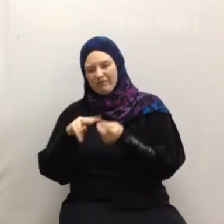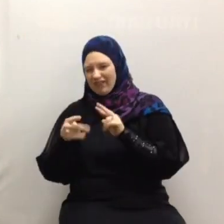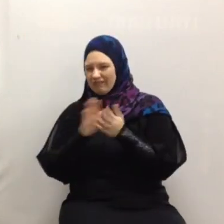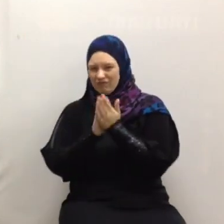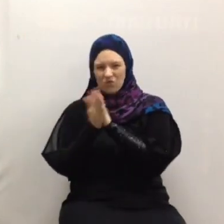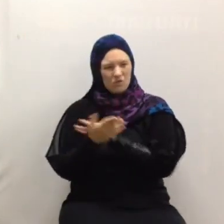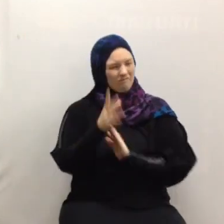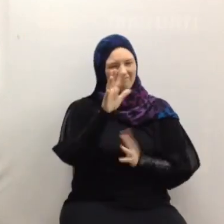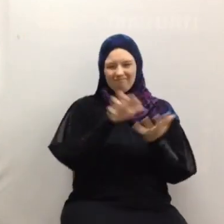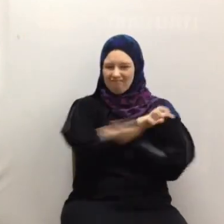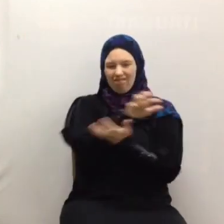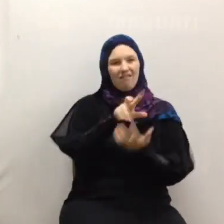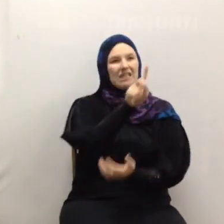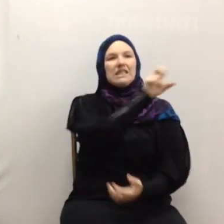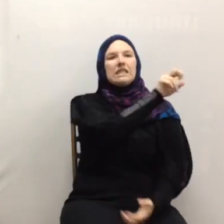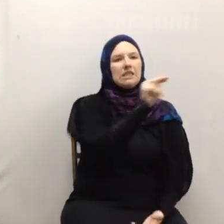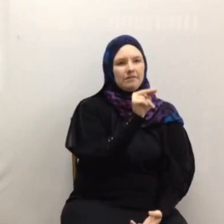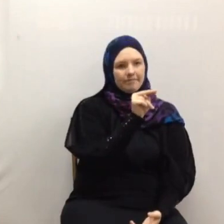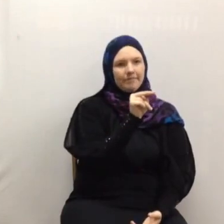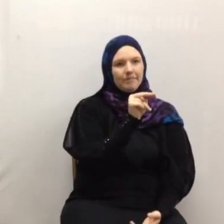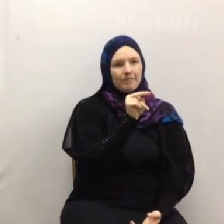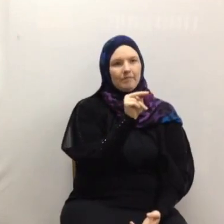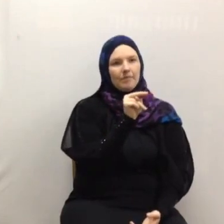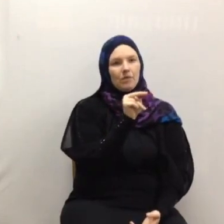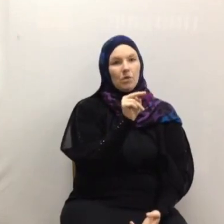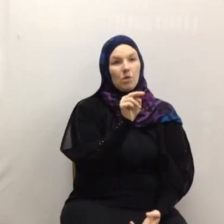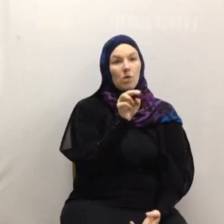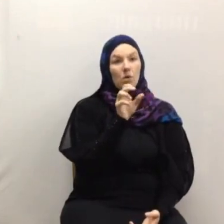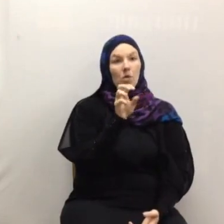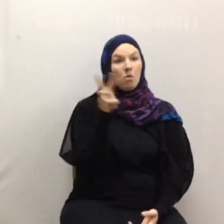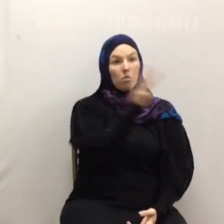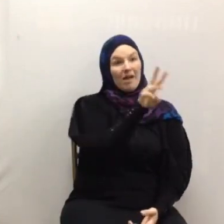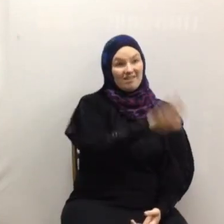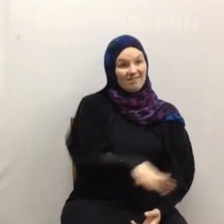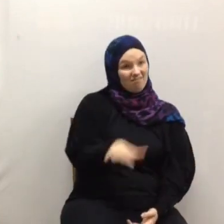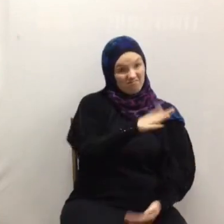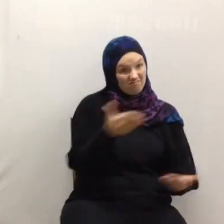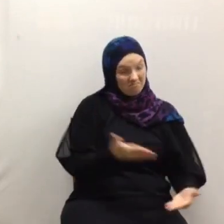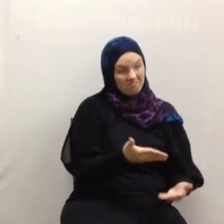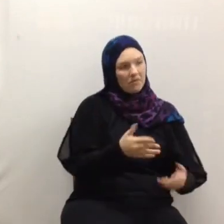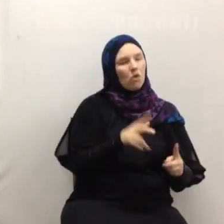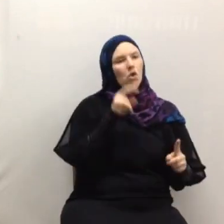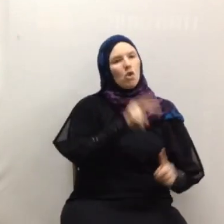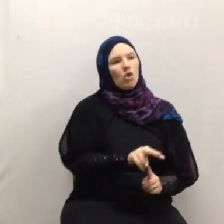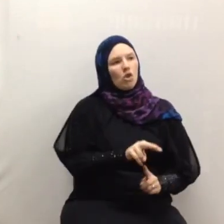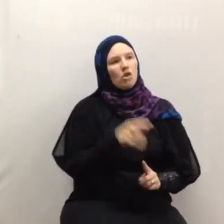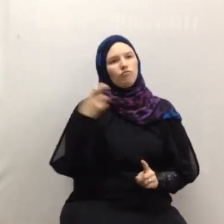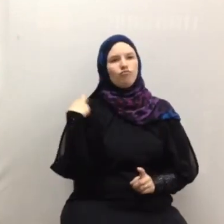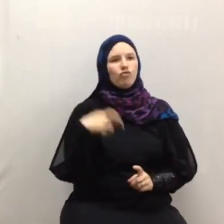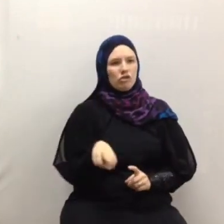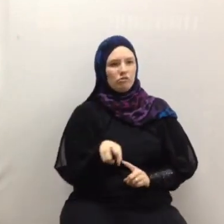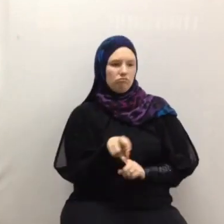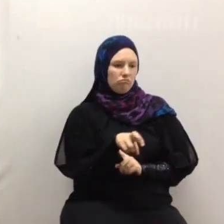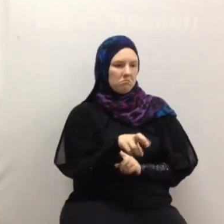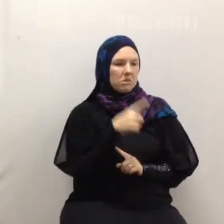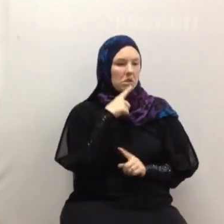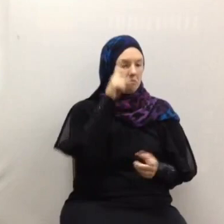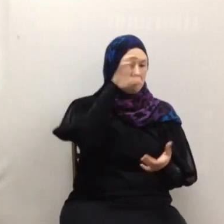West looks at religion as a belief that you have in your heart and